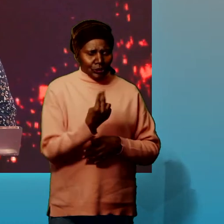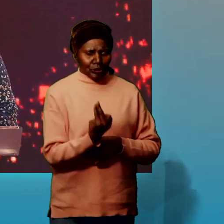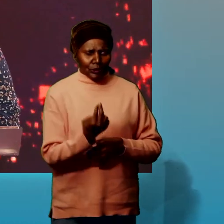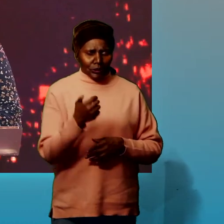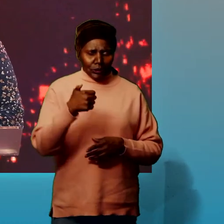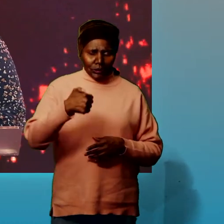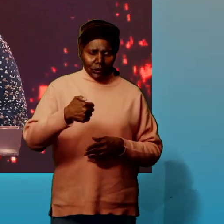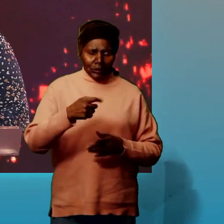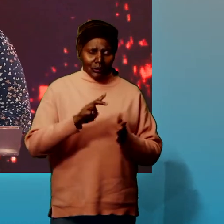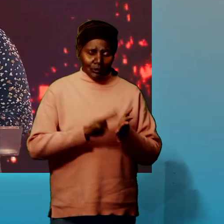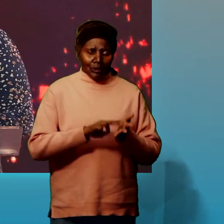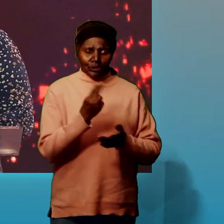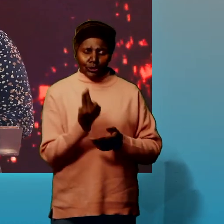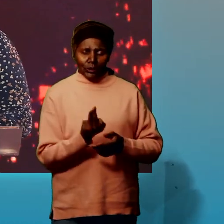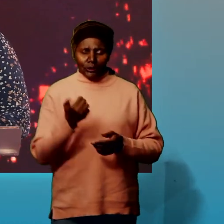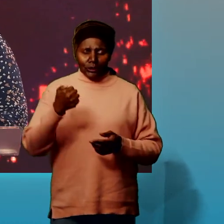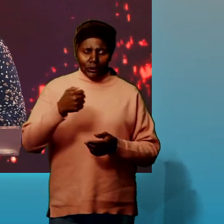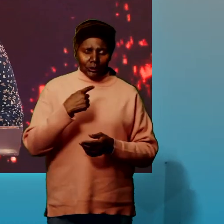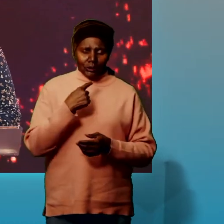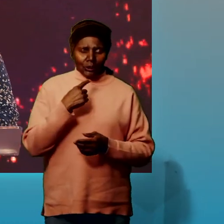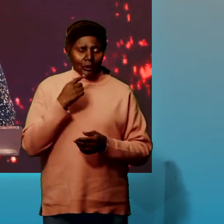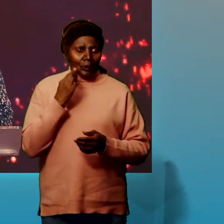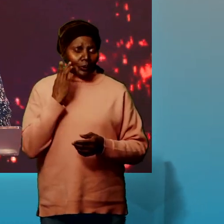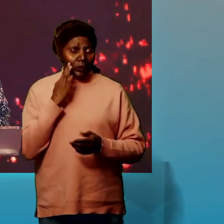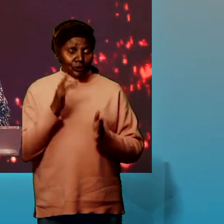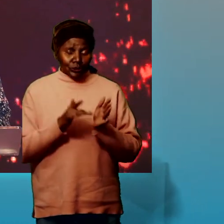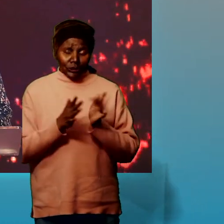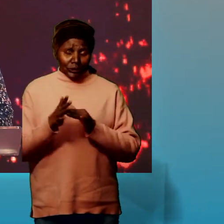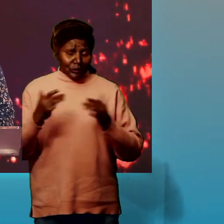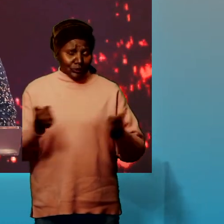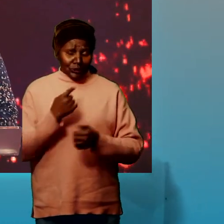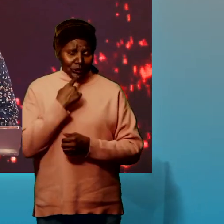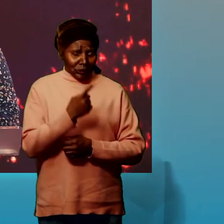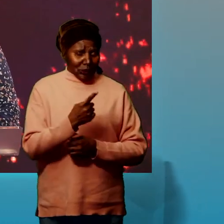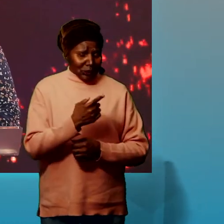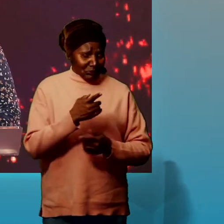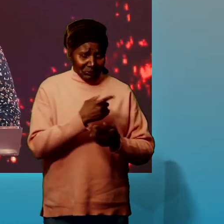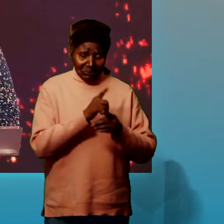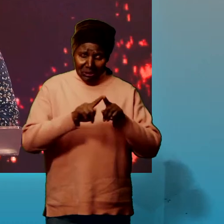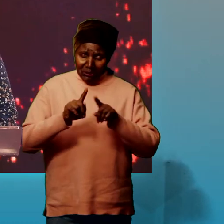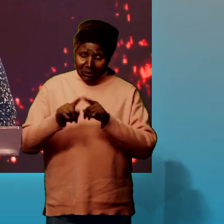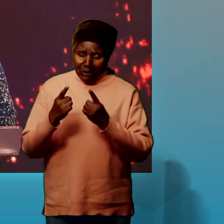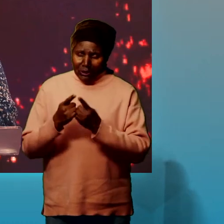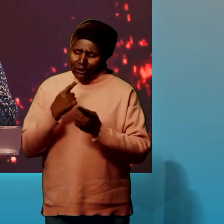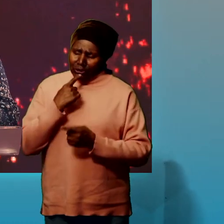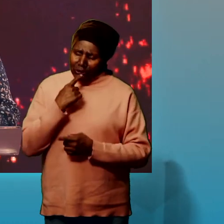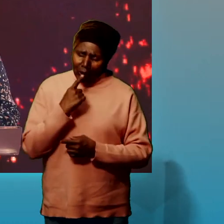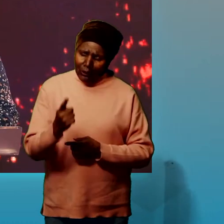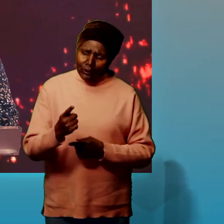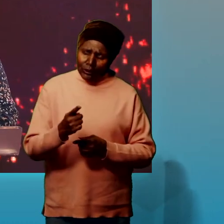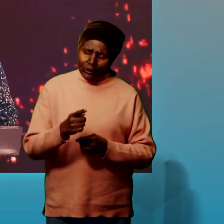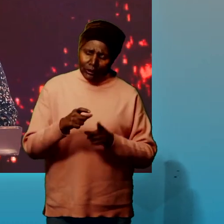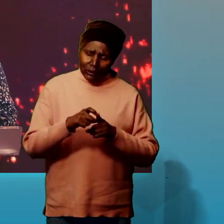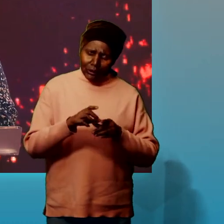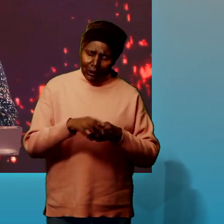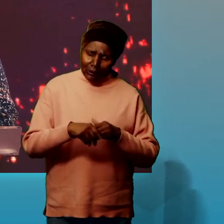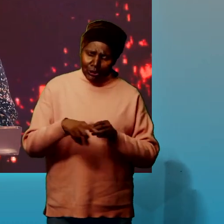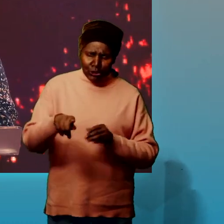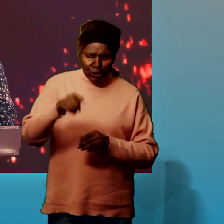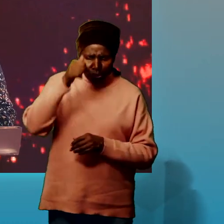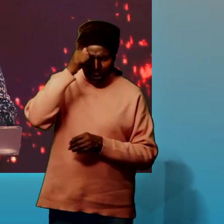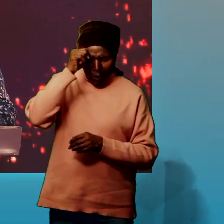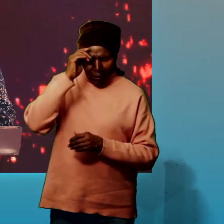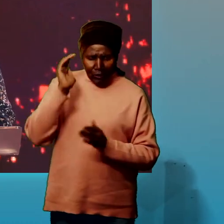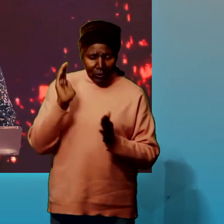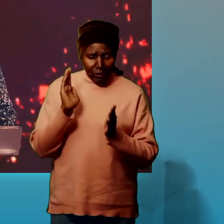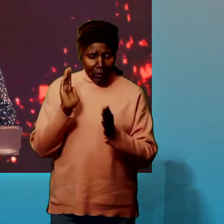Verse 26, when Jesus had finished saying all these things, he said to his disciples, "As you know, the Passover